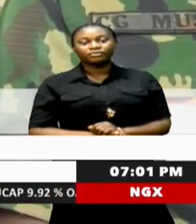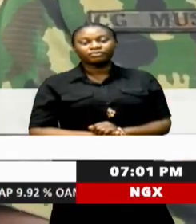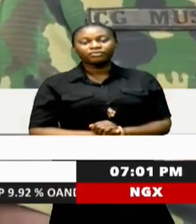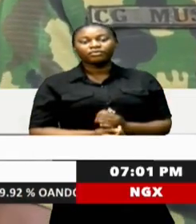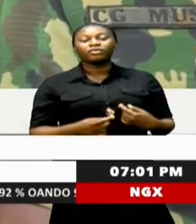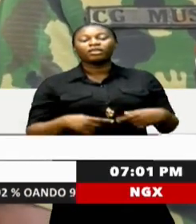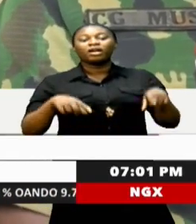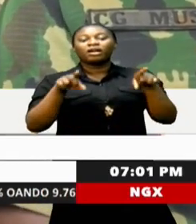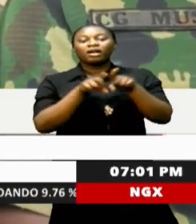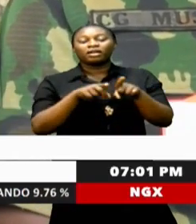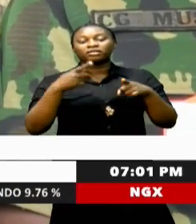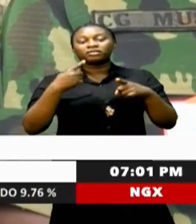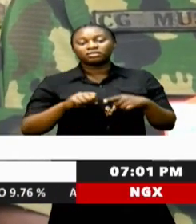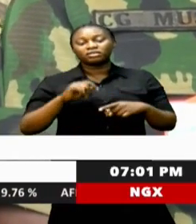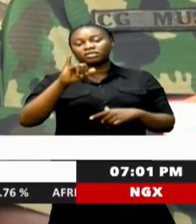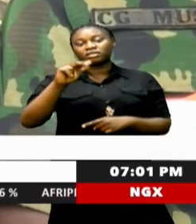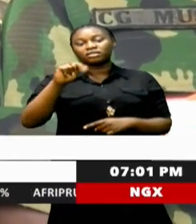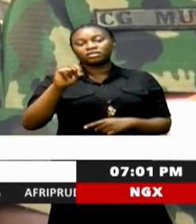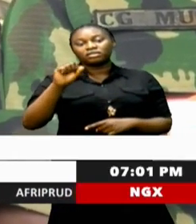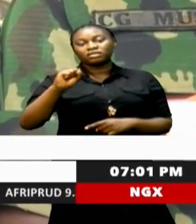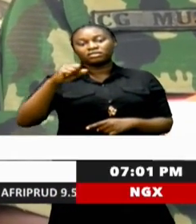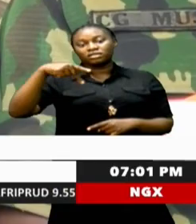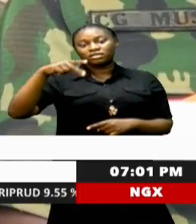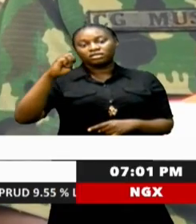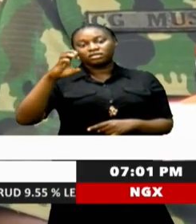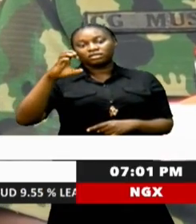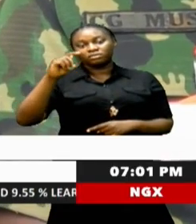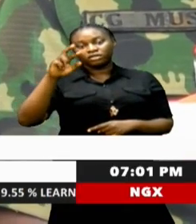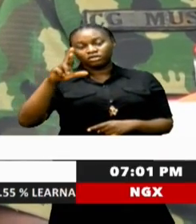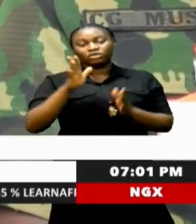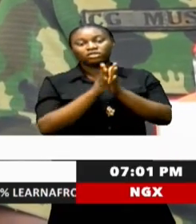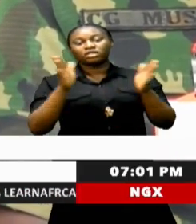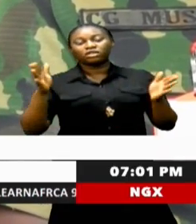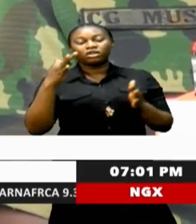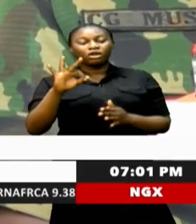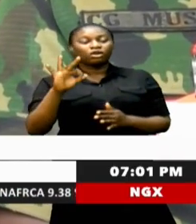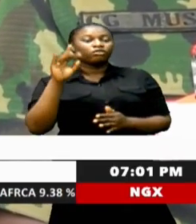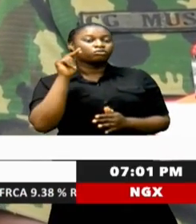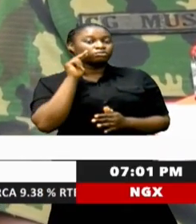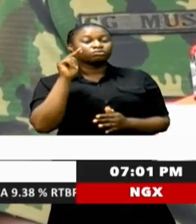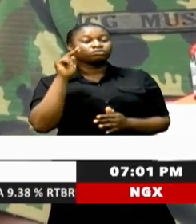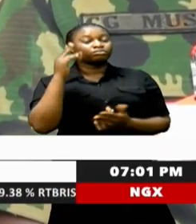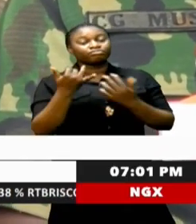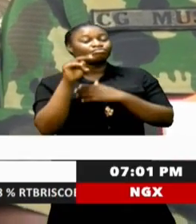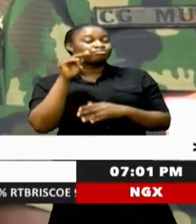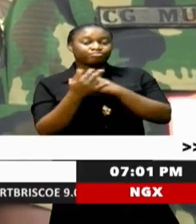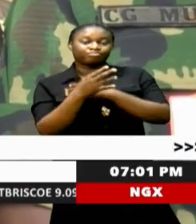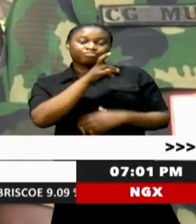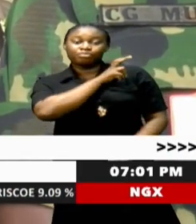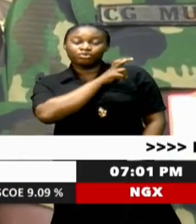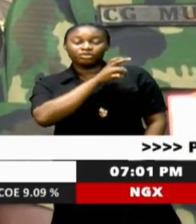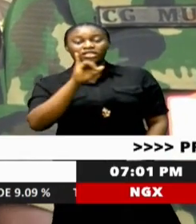As Inspector General of Police, I have the records of all reported crimes across the country, and I can tell you